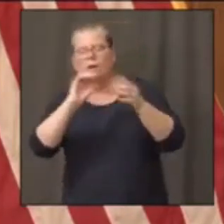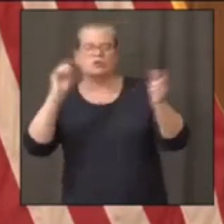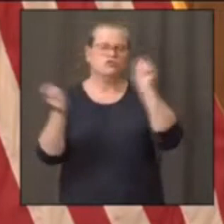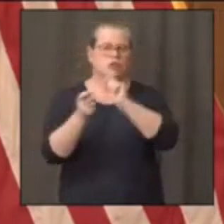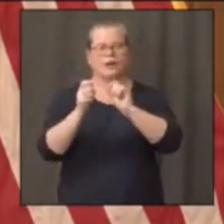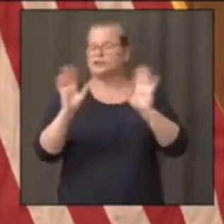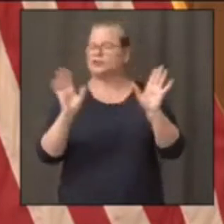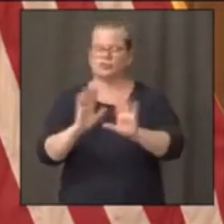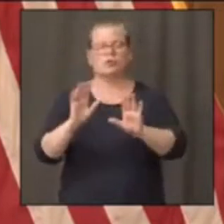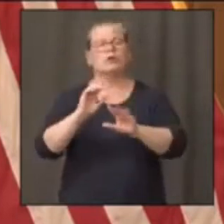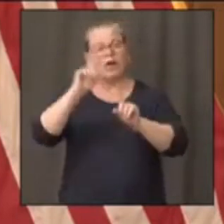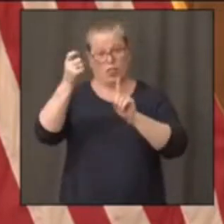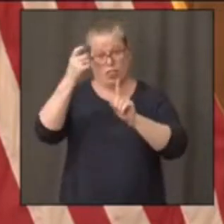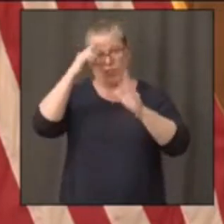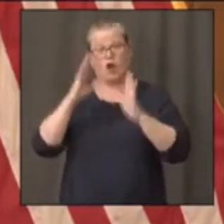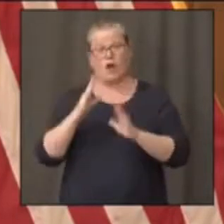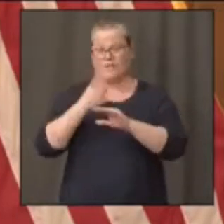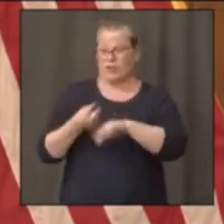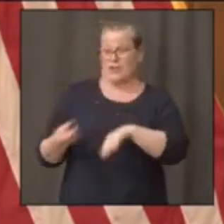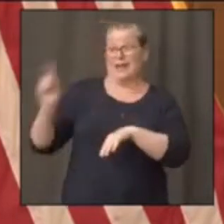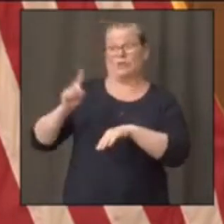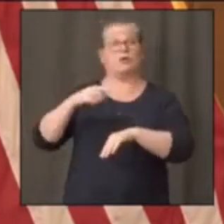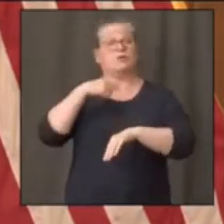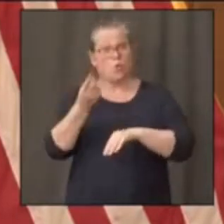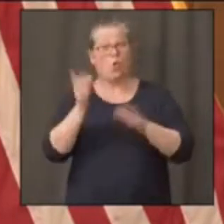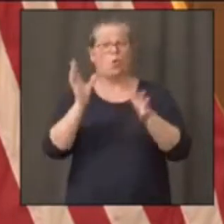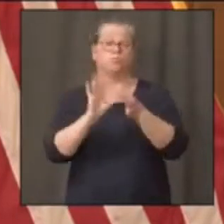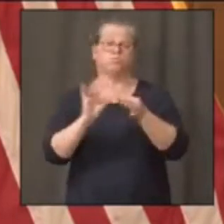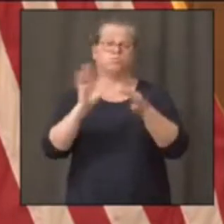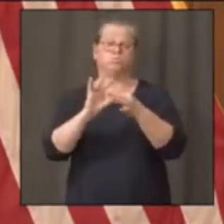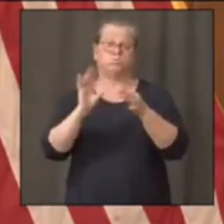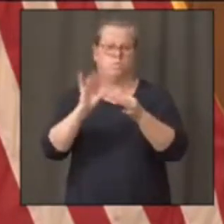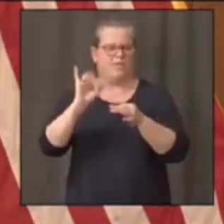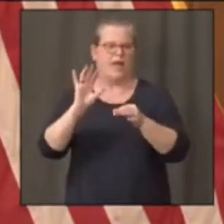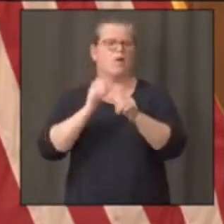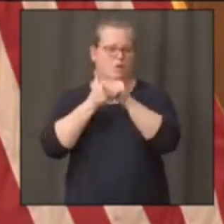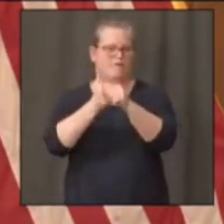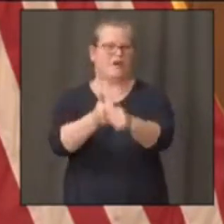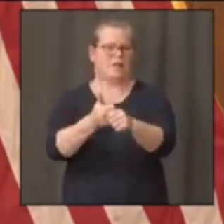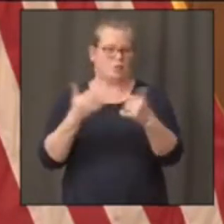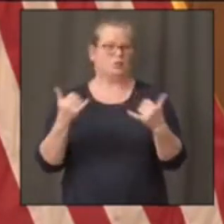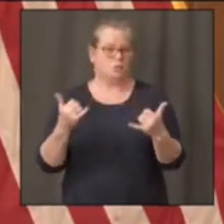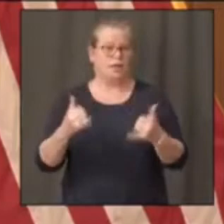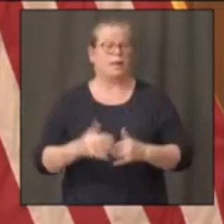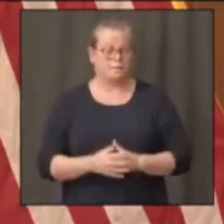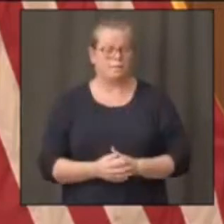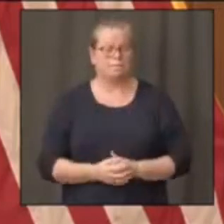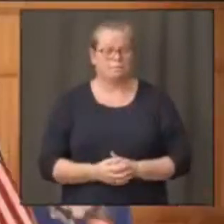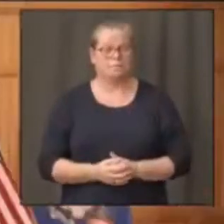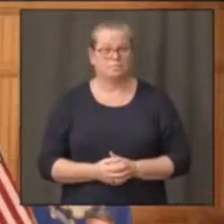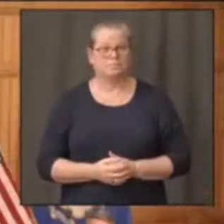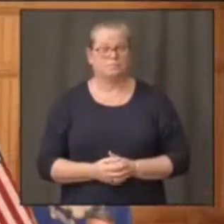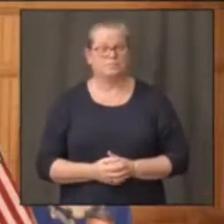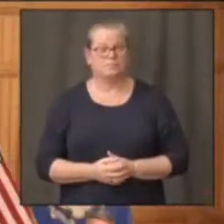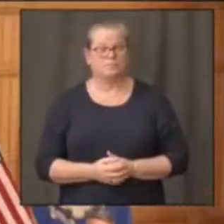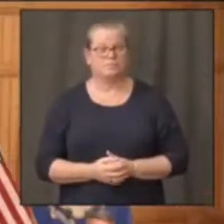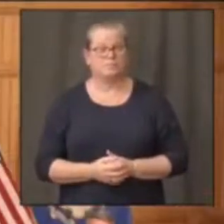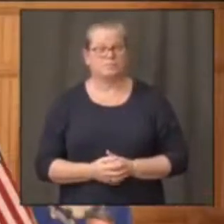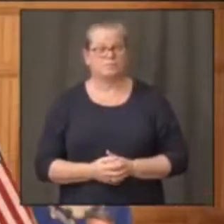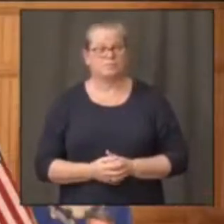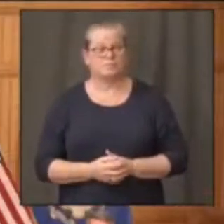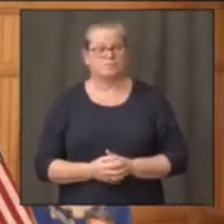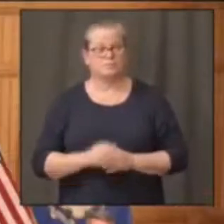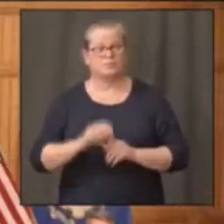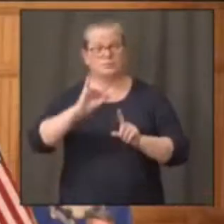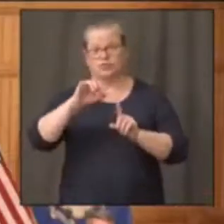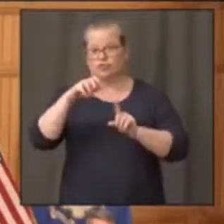governor stated was the one last week, and this is the one that we're unveiling today. Yeah, and just to